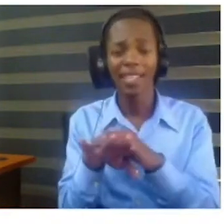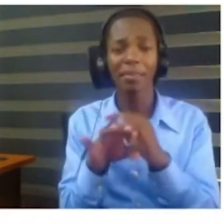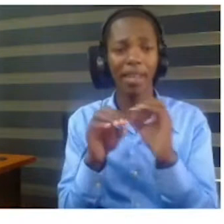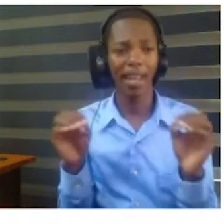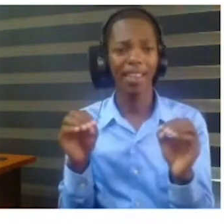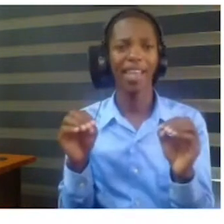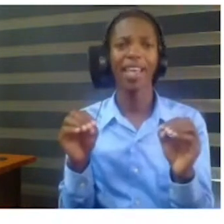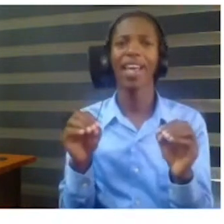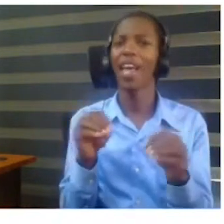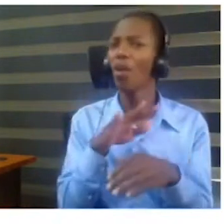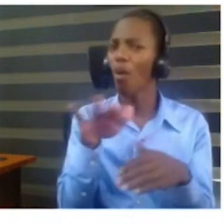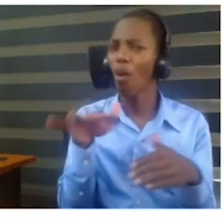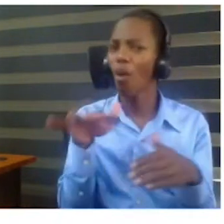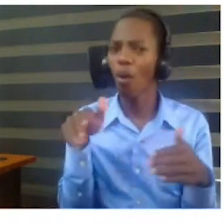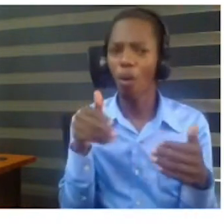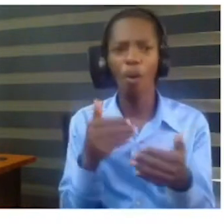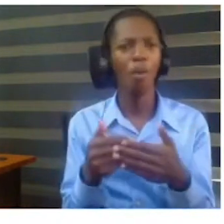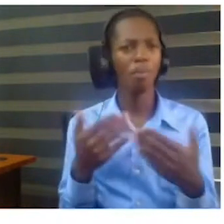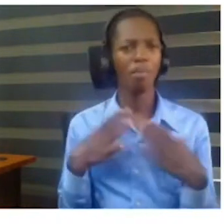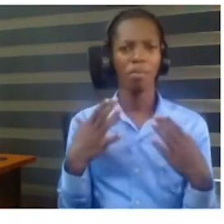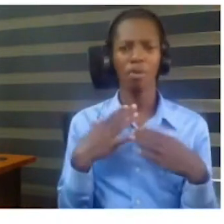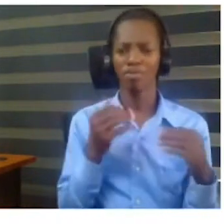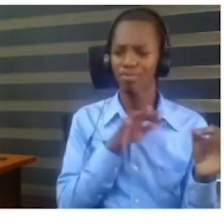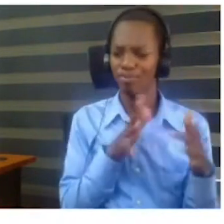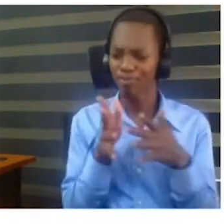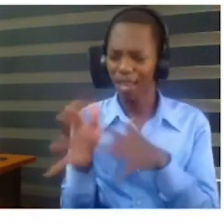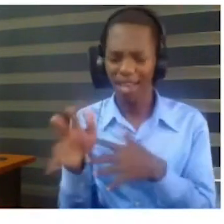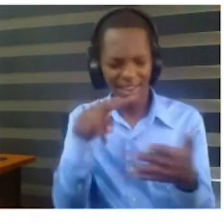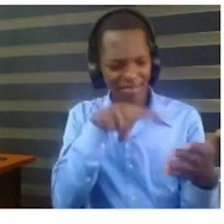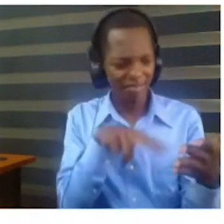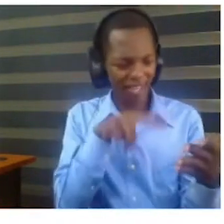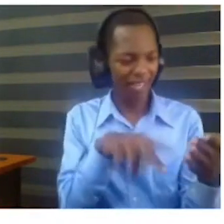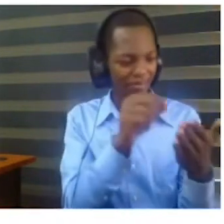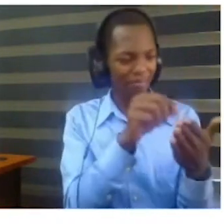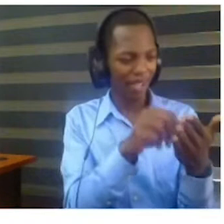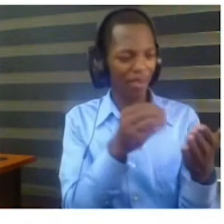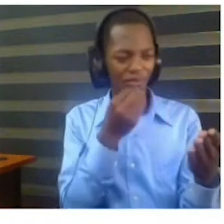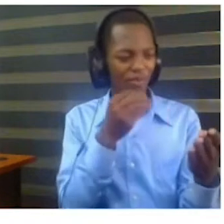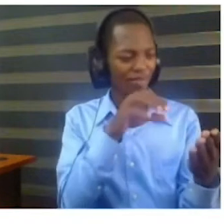could walk in, look at the menu, and go to their station of choice.